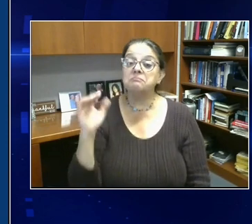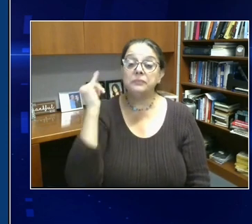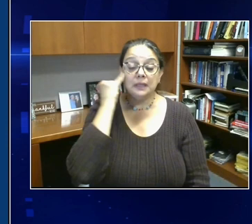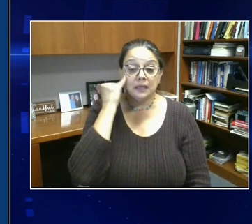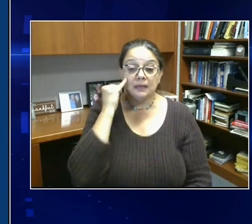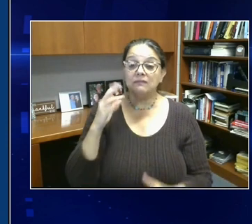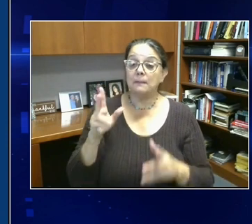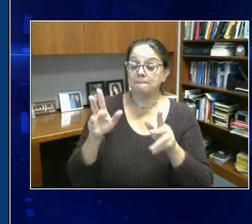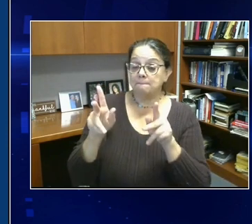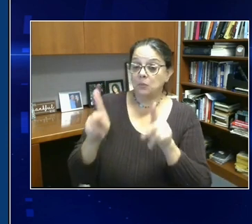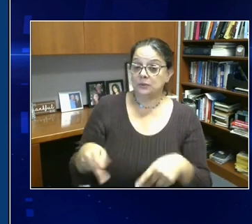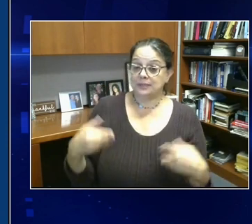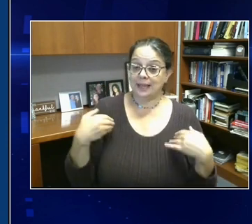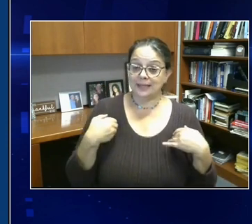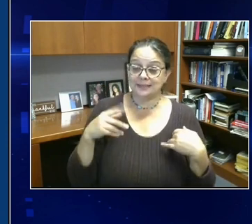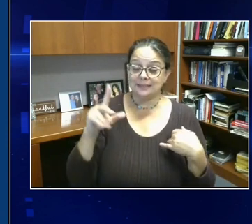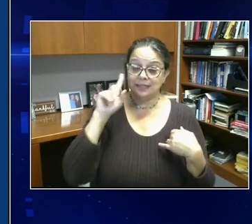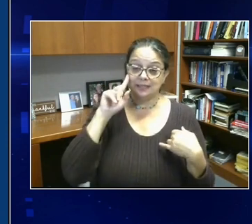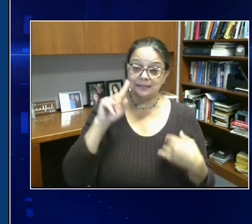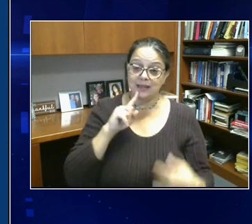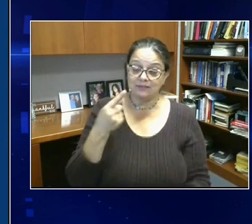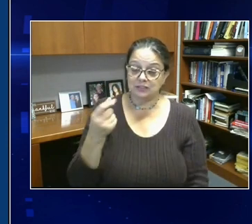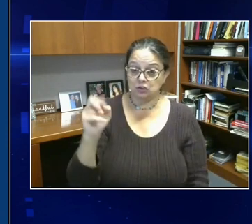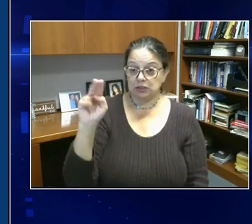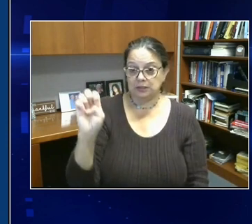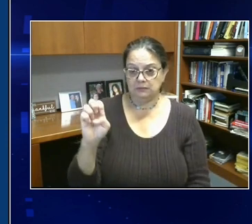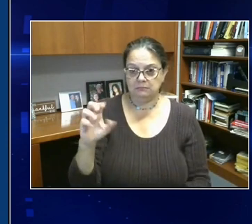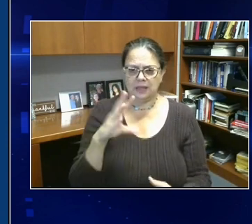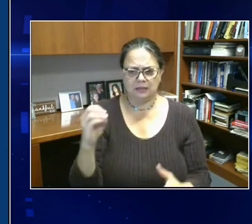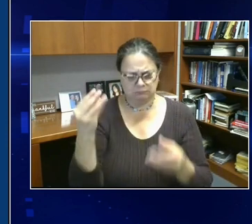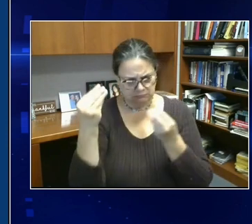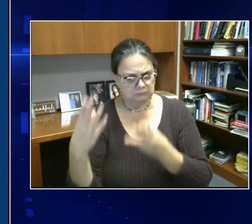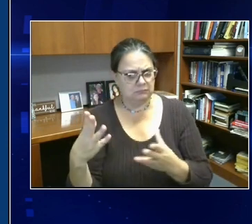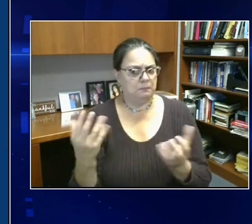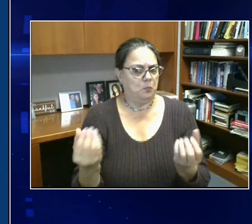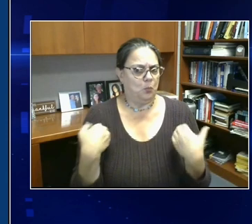What this means for those who have deafness-linked genes,